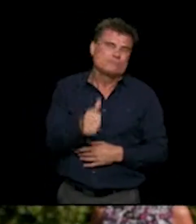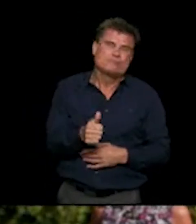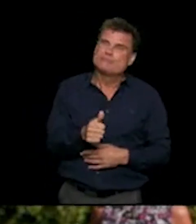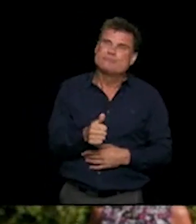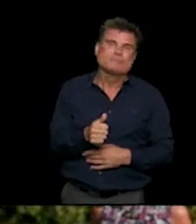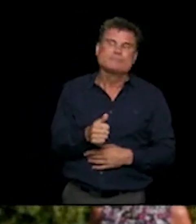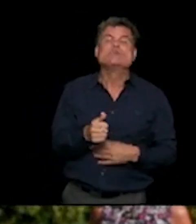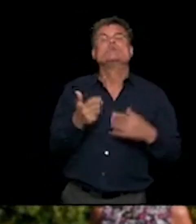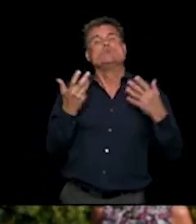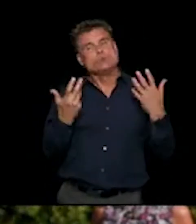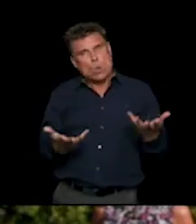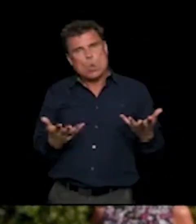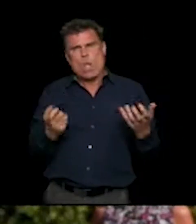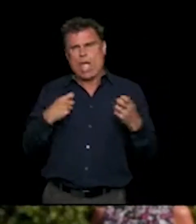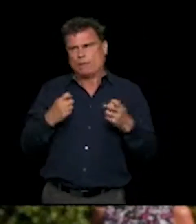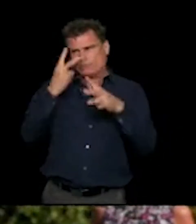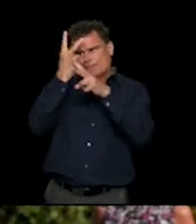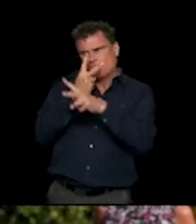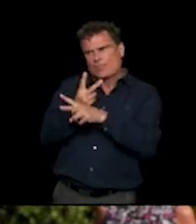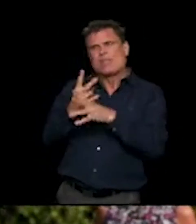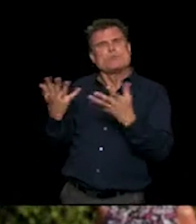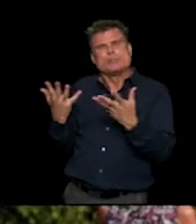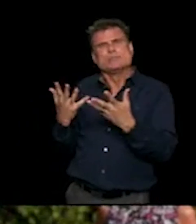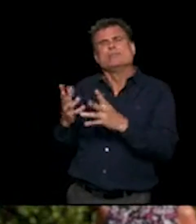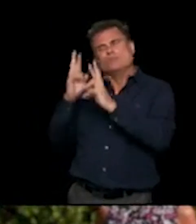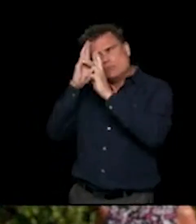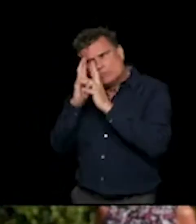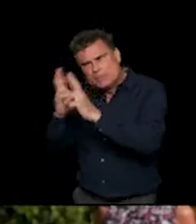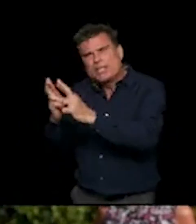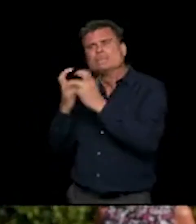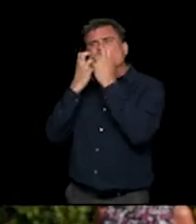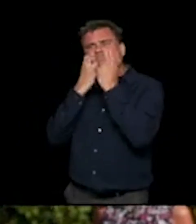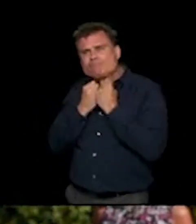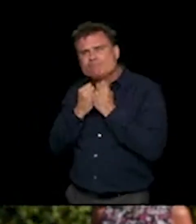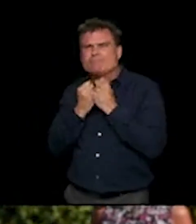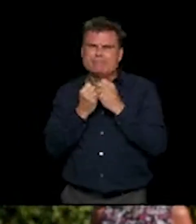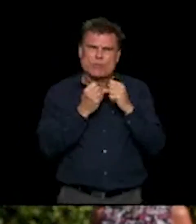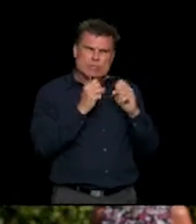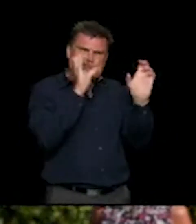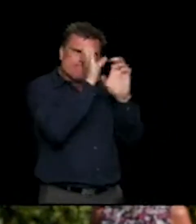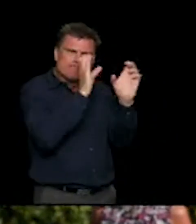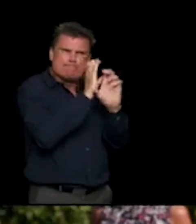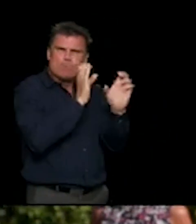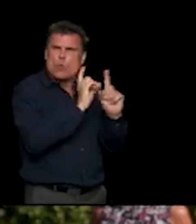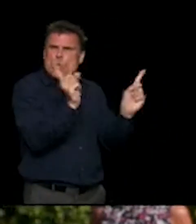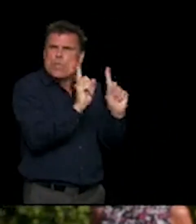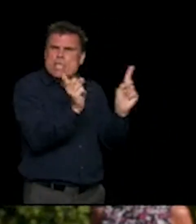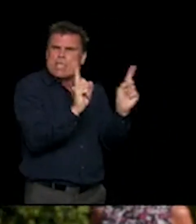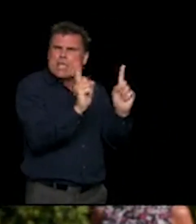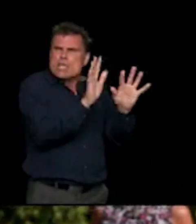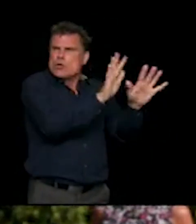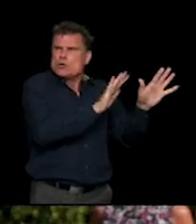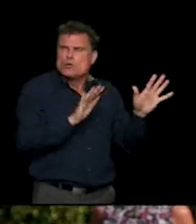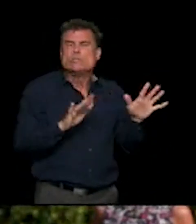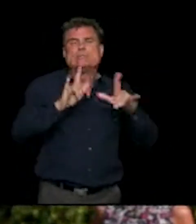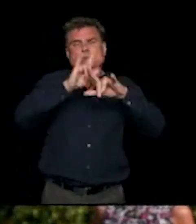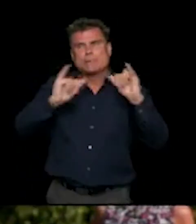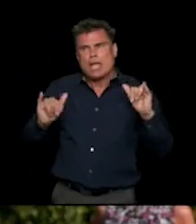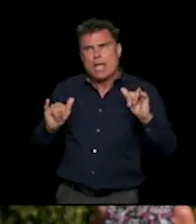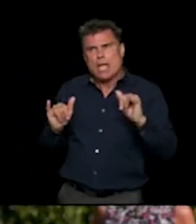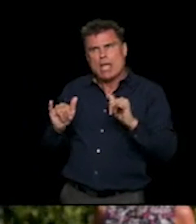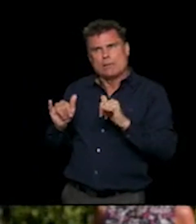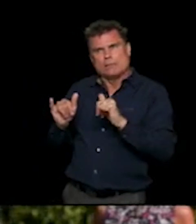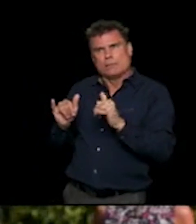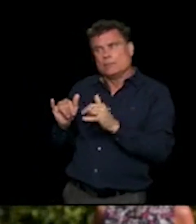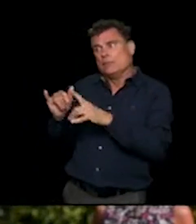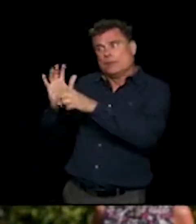find ways to address these challenges within the context of a global pandemic. So Mayor Kennedy Stewart and I and other mayors and